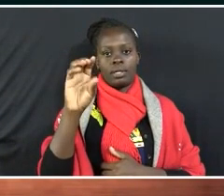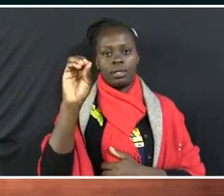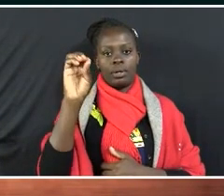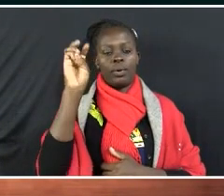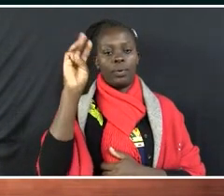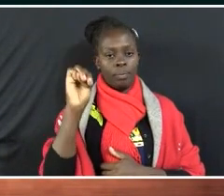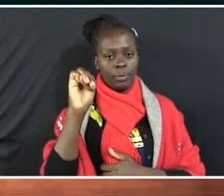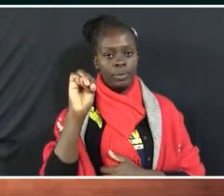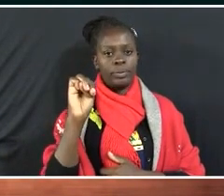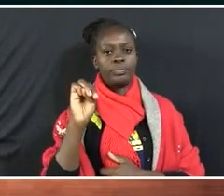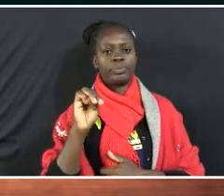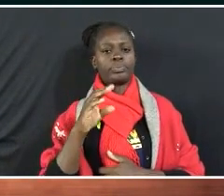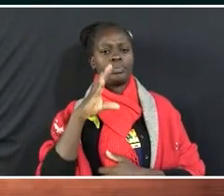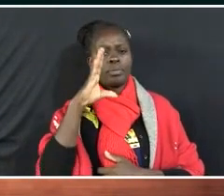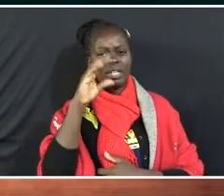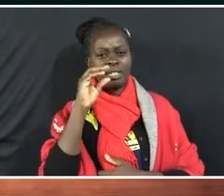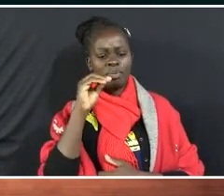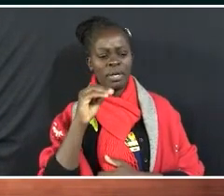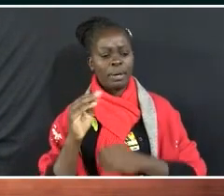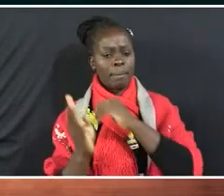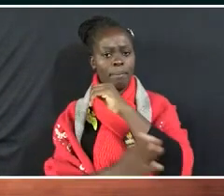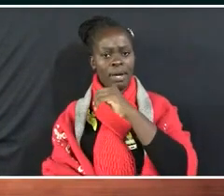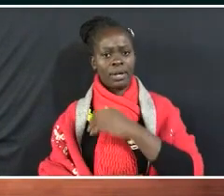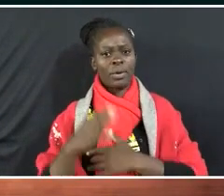Absalom hated Amnon,